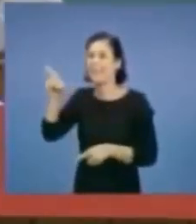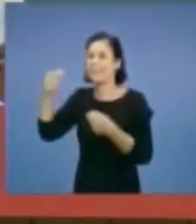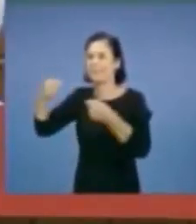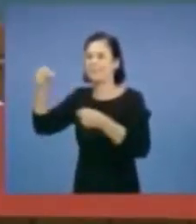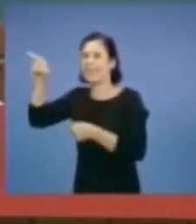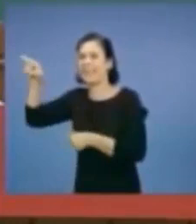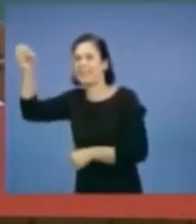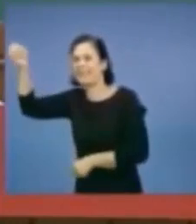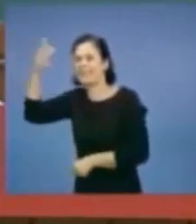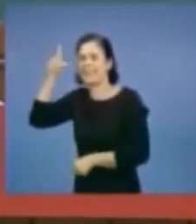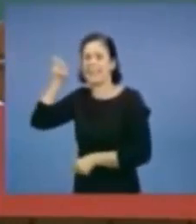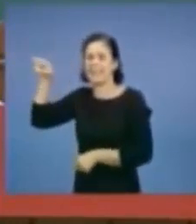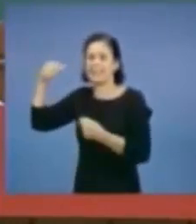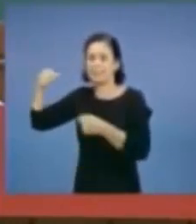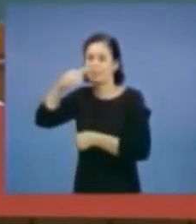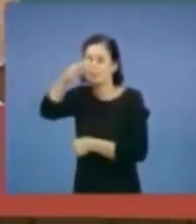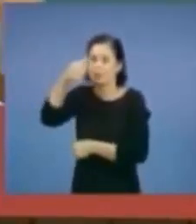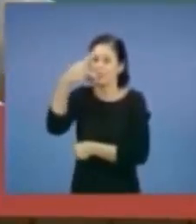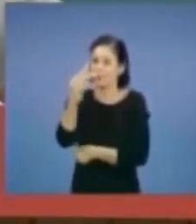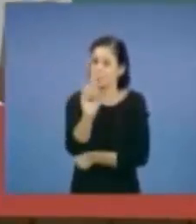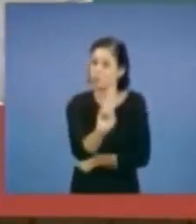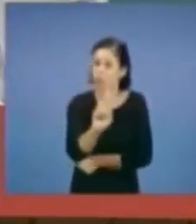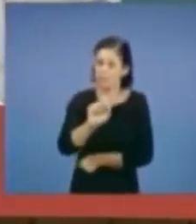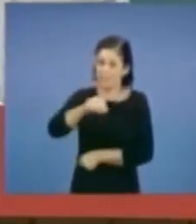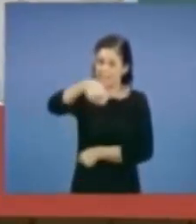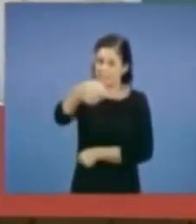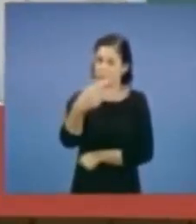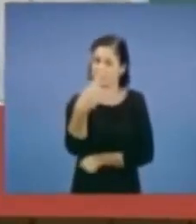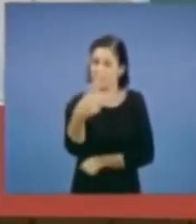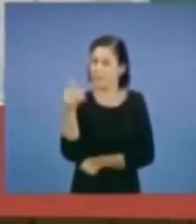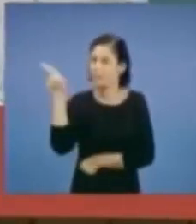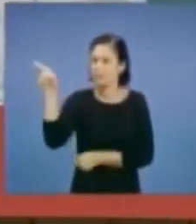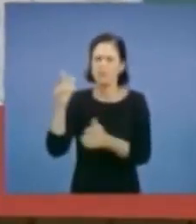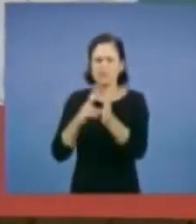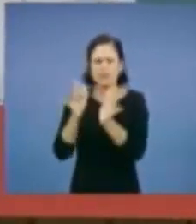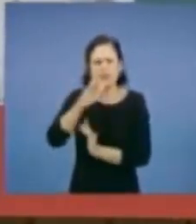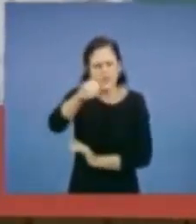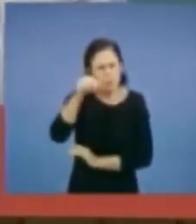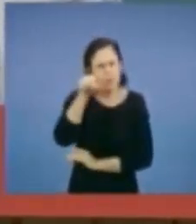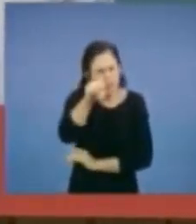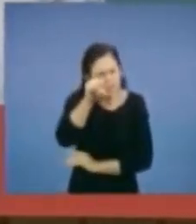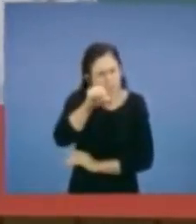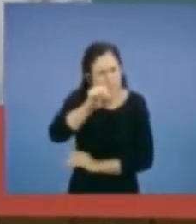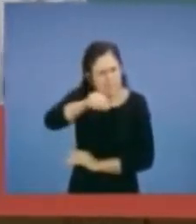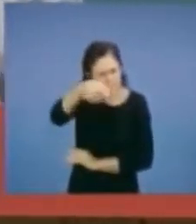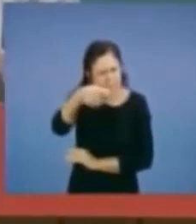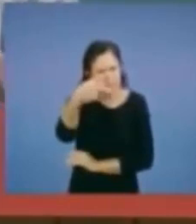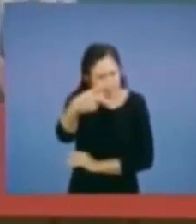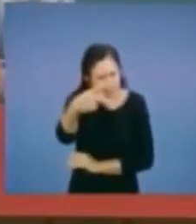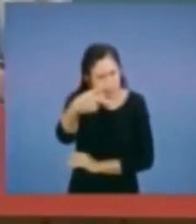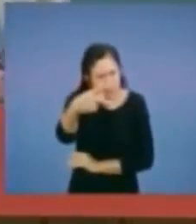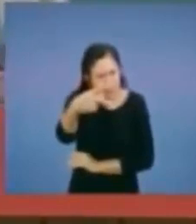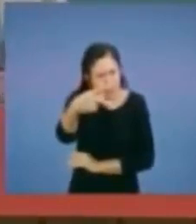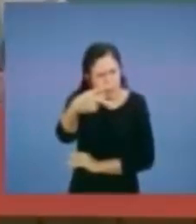he has to reveal himself. He has to call you by your name. Has Jesus called you by your